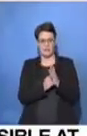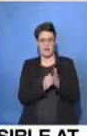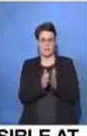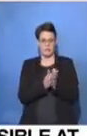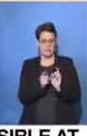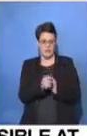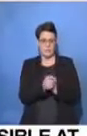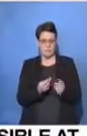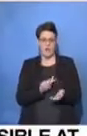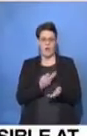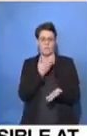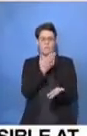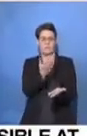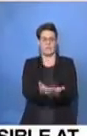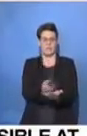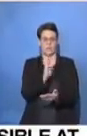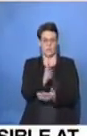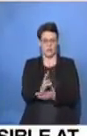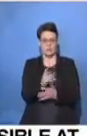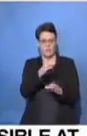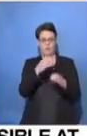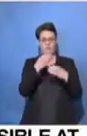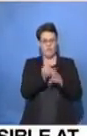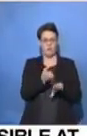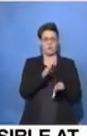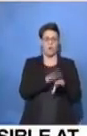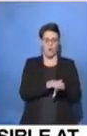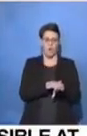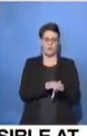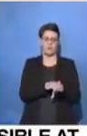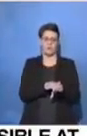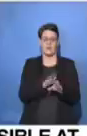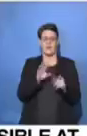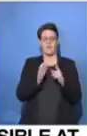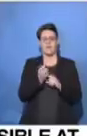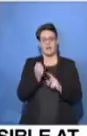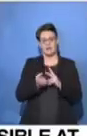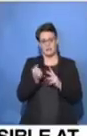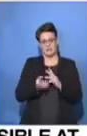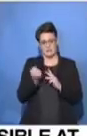to present shall focus on the preliminary findings,